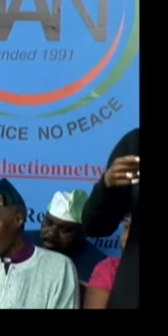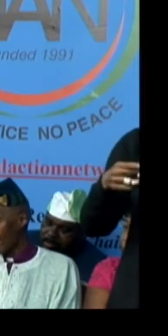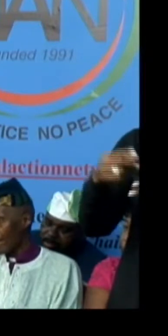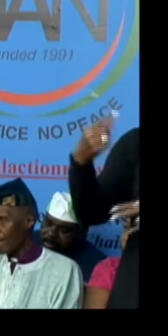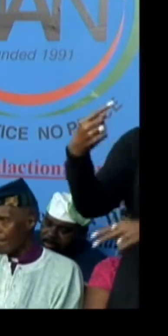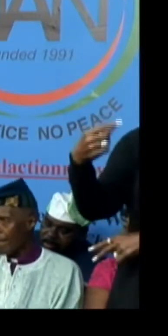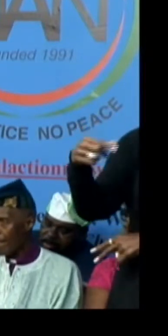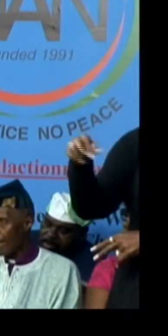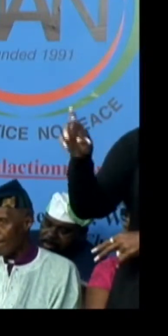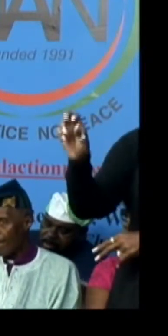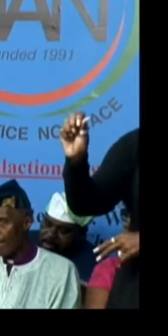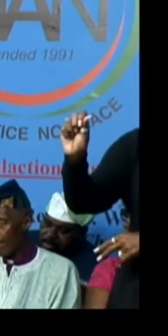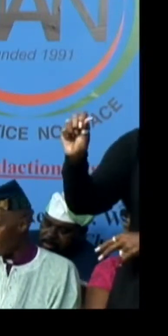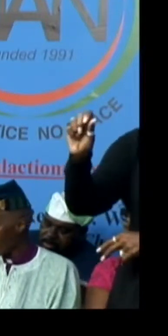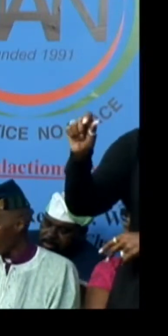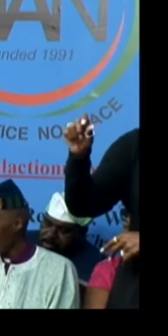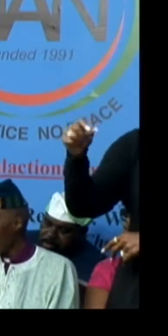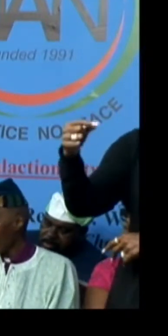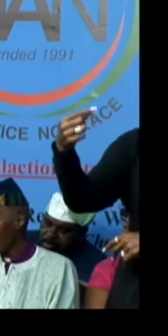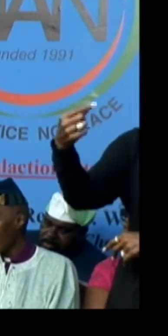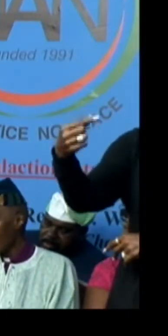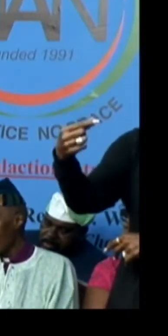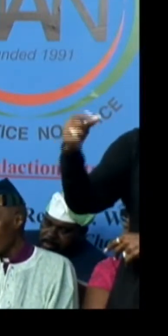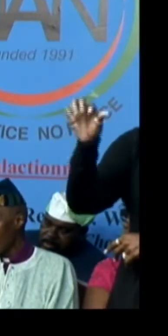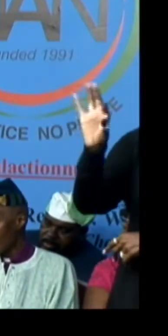of a rough ride by police.